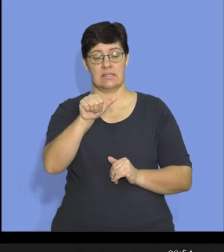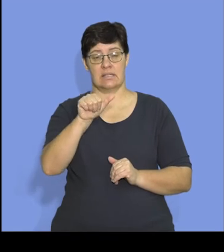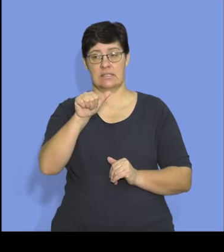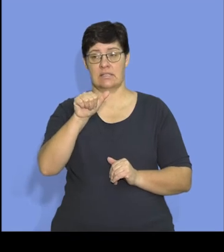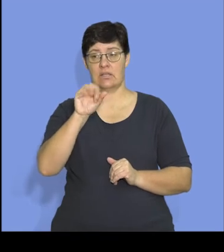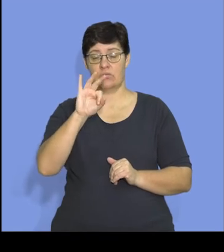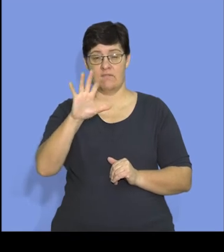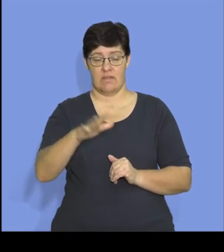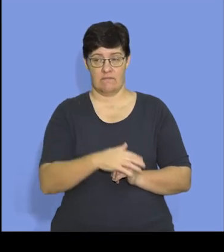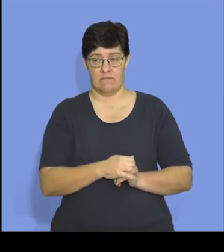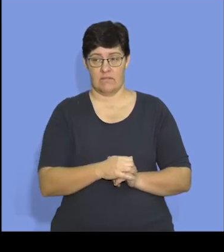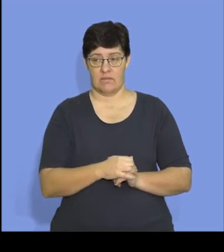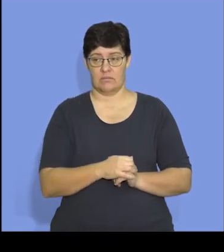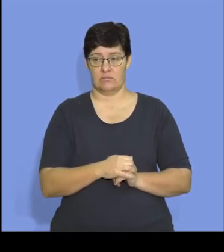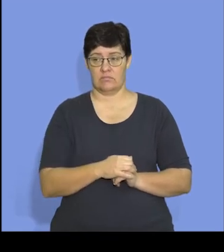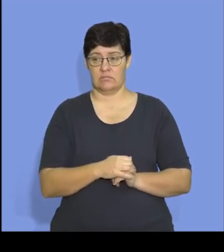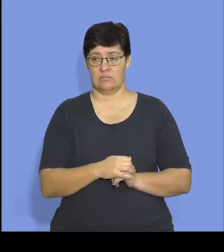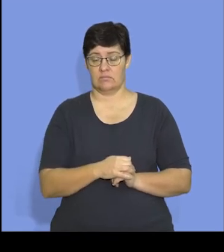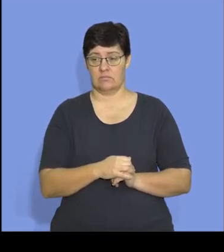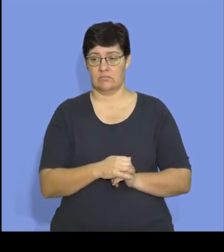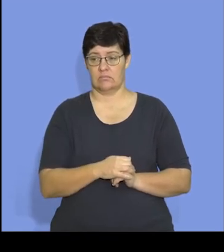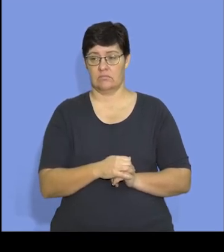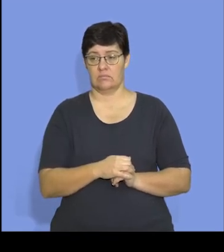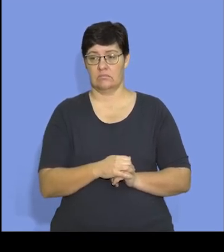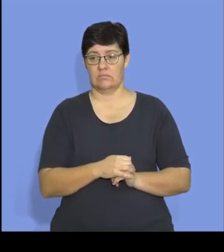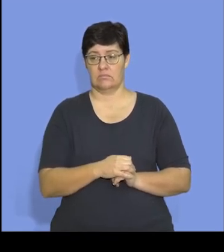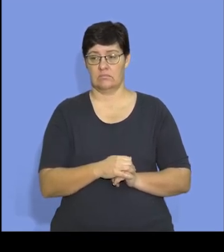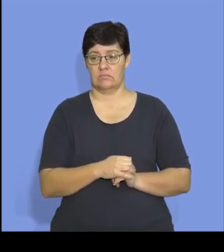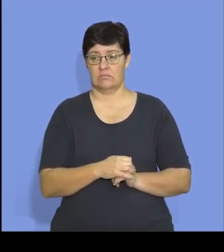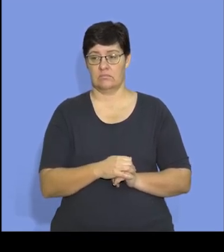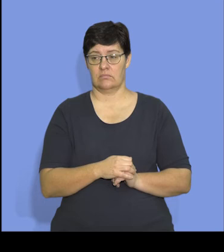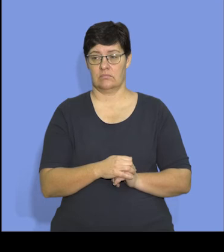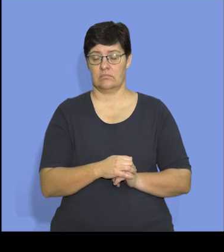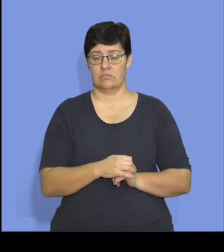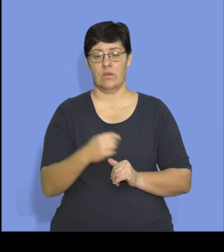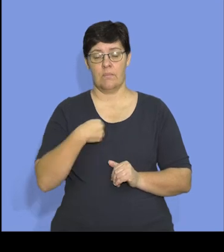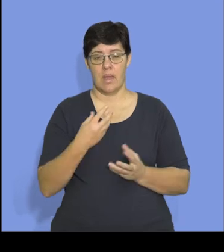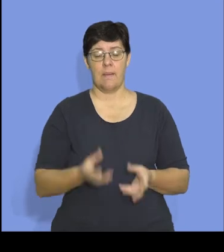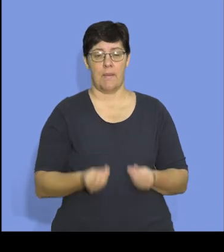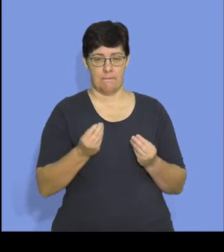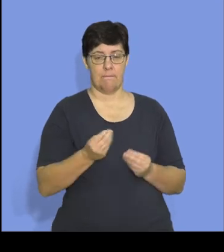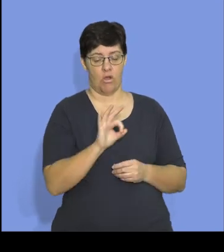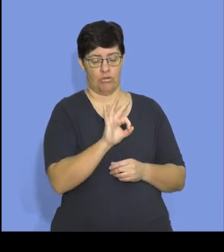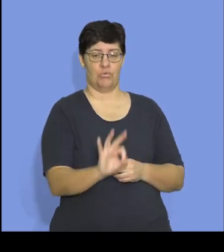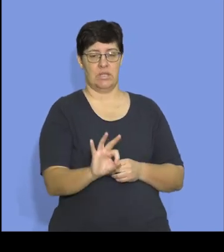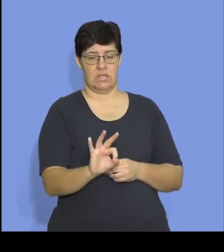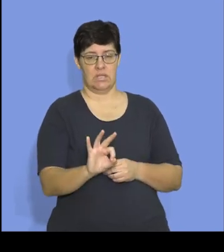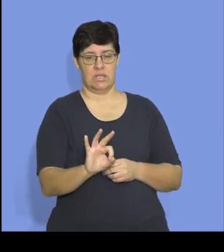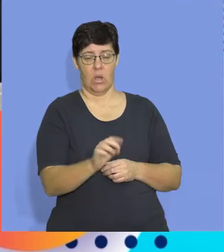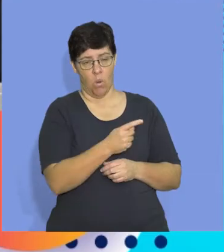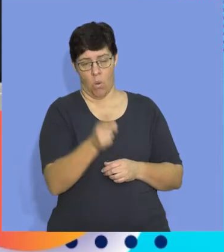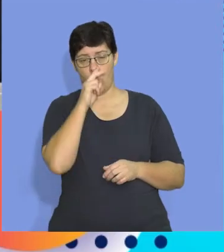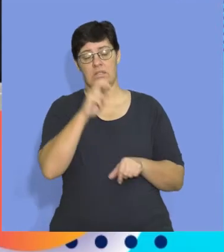1,635. When I put the 1,635, I have to keep all 3 of those decimals